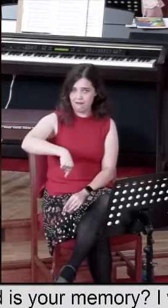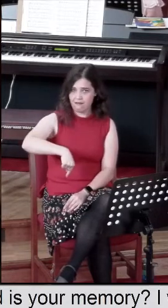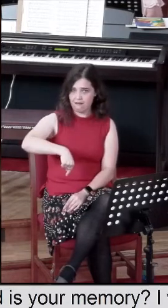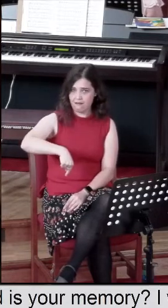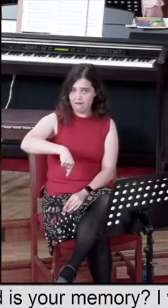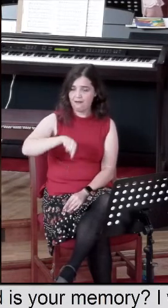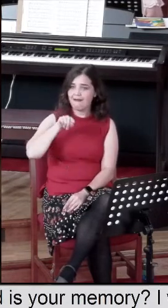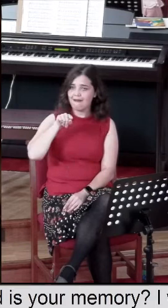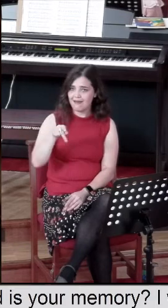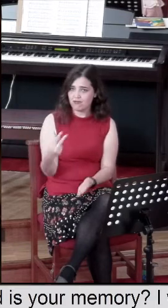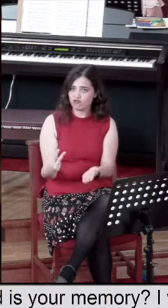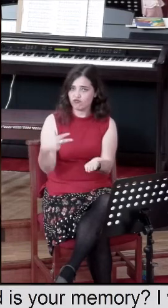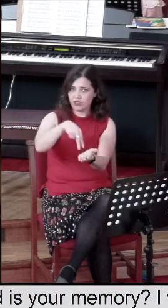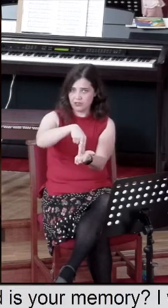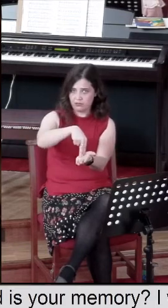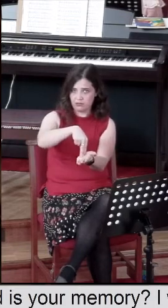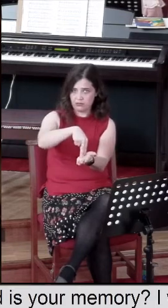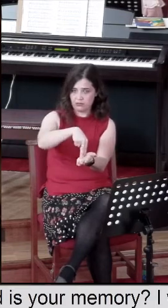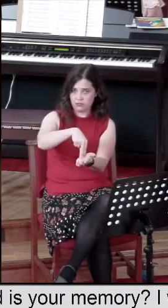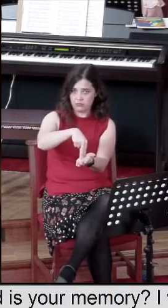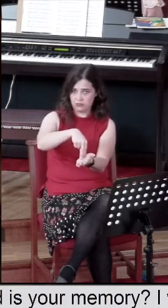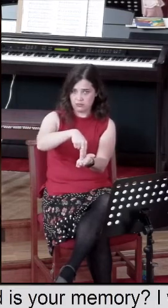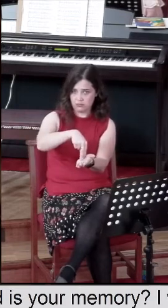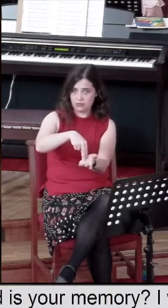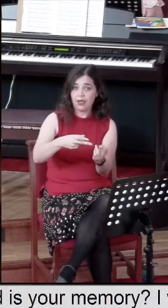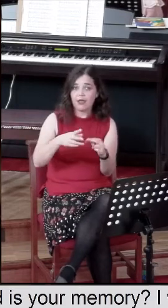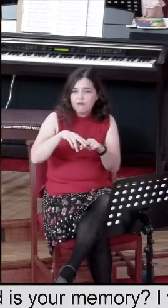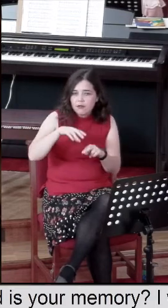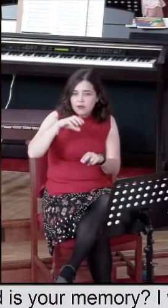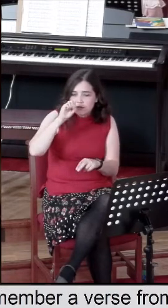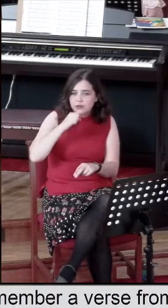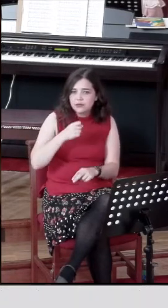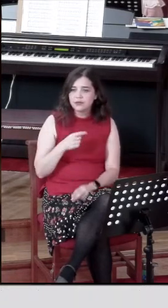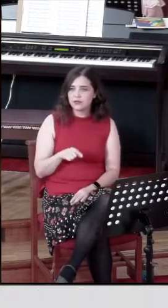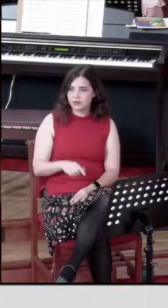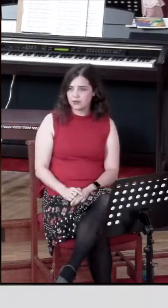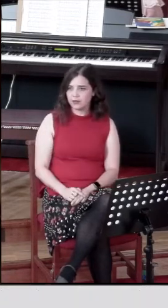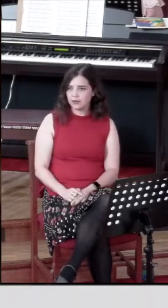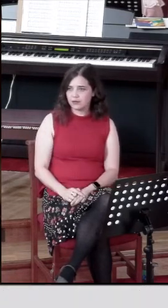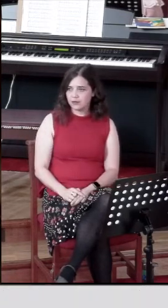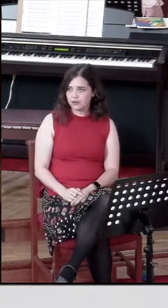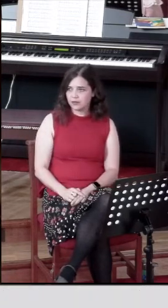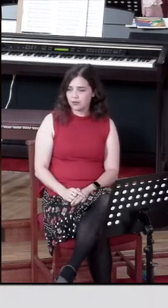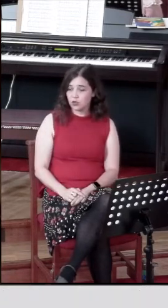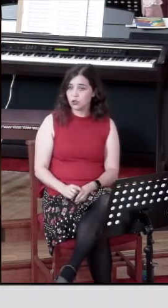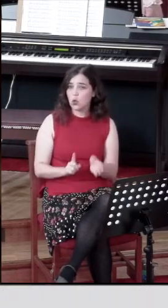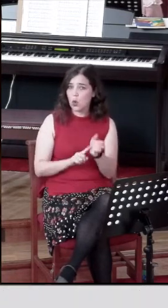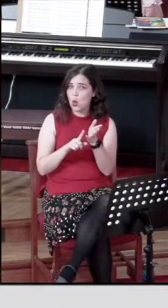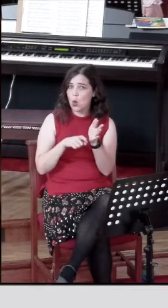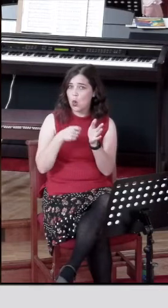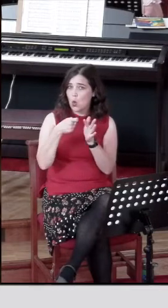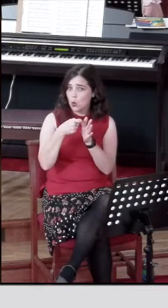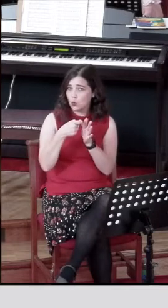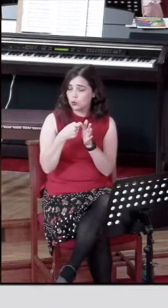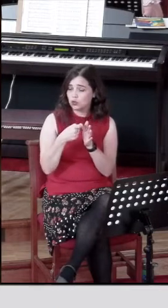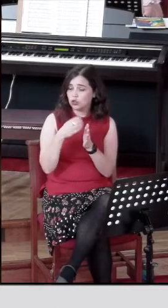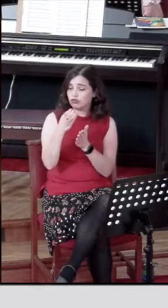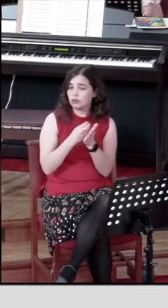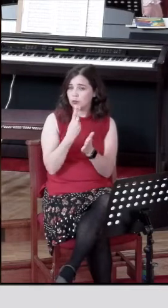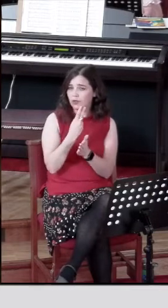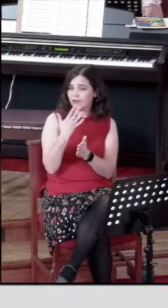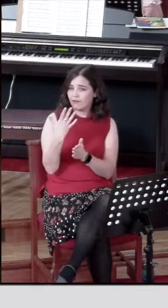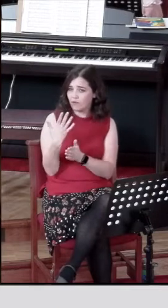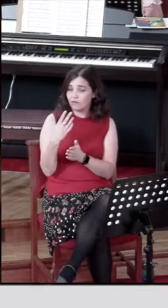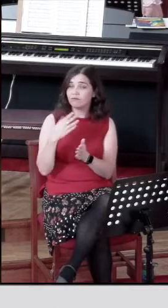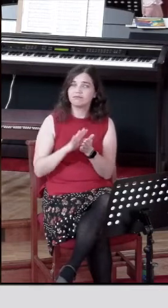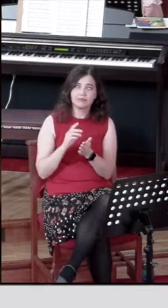He has risen. And if you're really doing well, you can say that's Luke chapter 24, verse 6. Remember